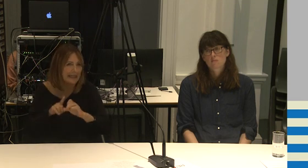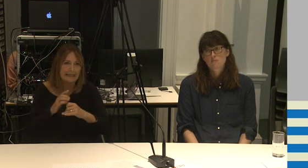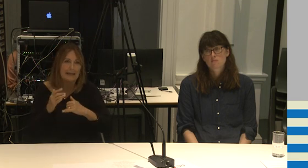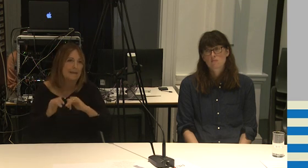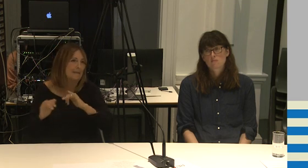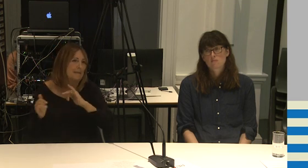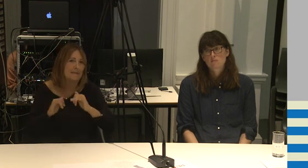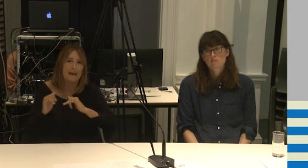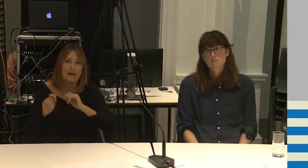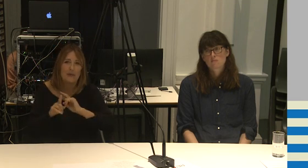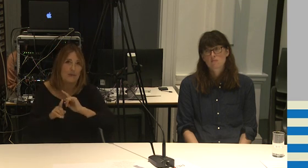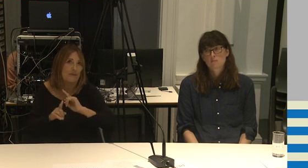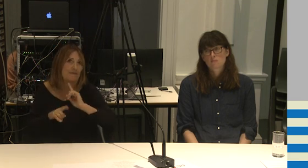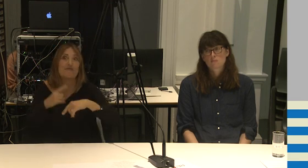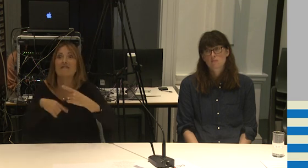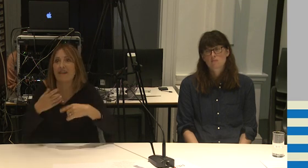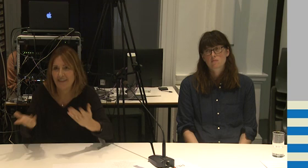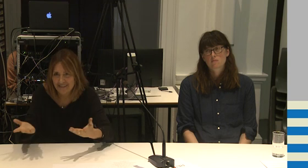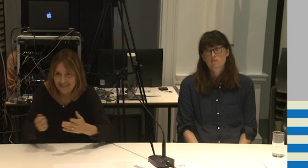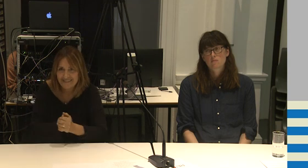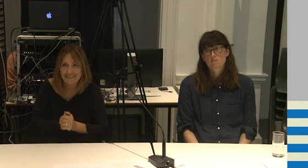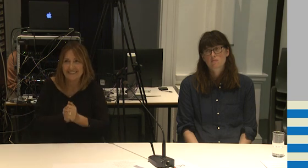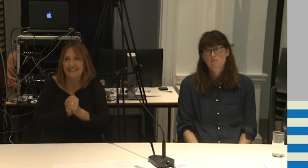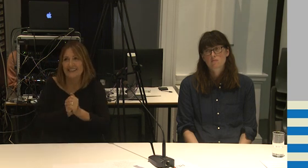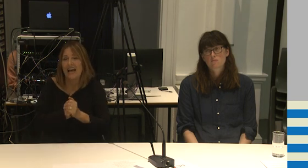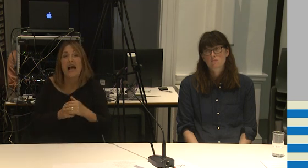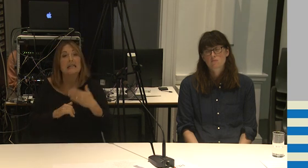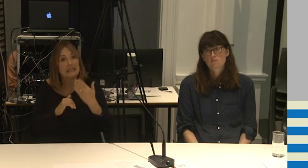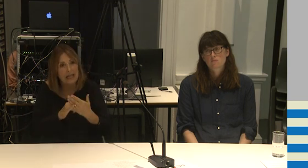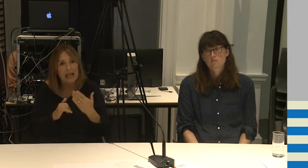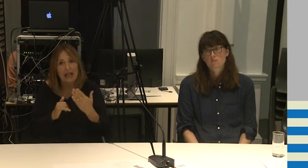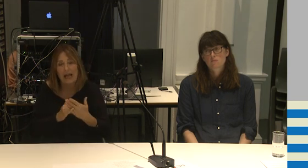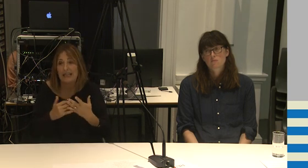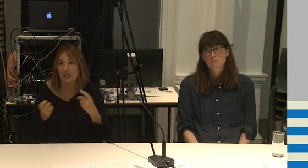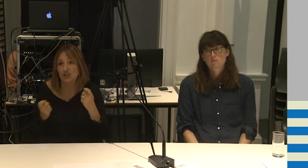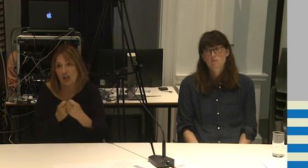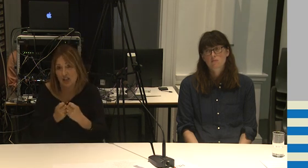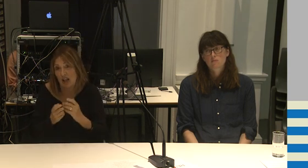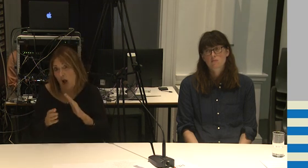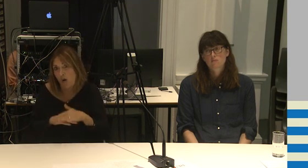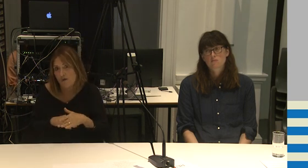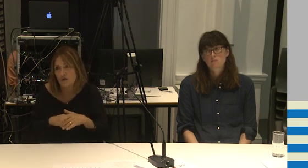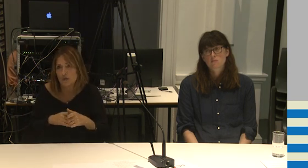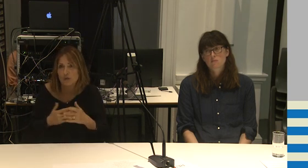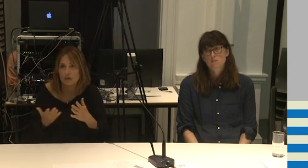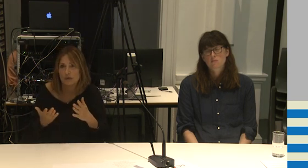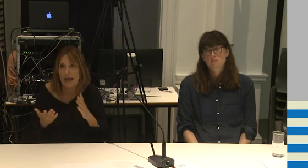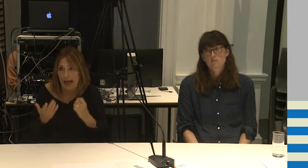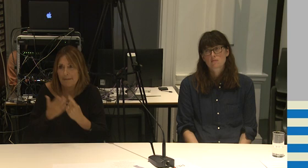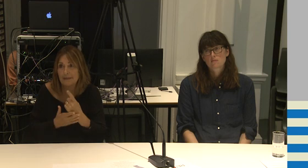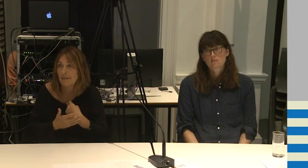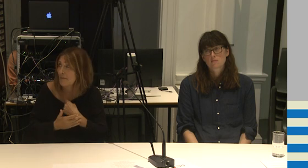forever, until I guess much overdue change happens. But I'm conscious of time, and I know